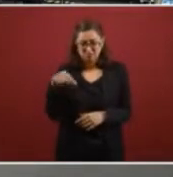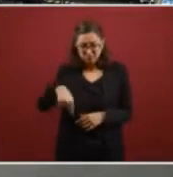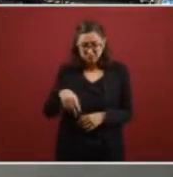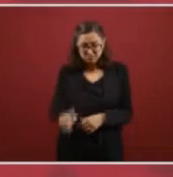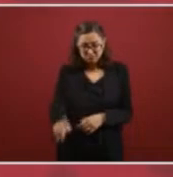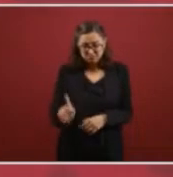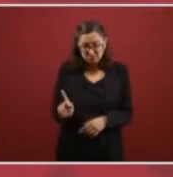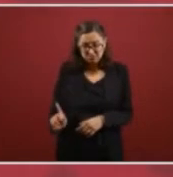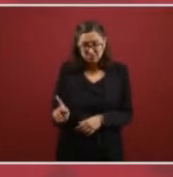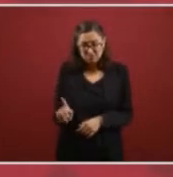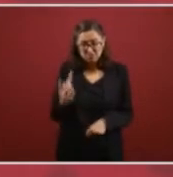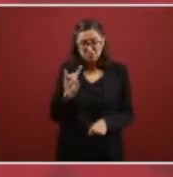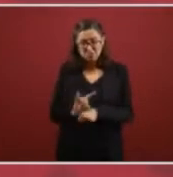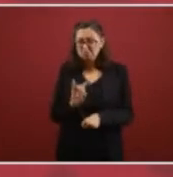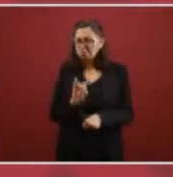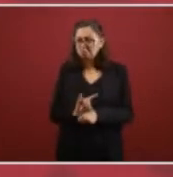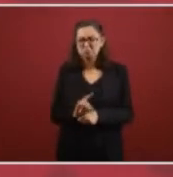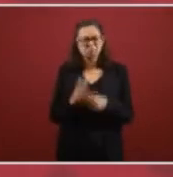There is no simulation.